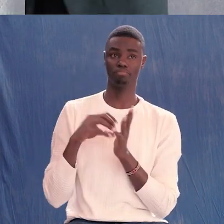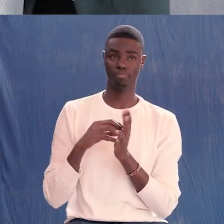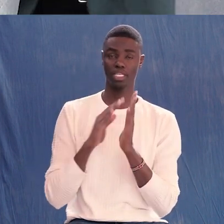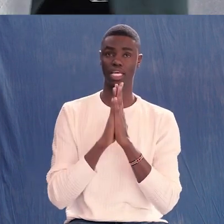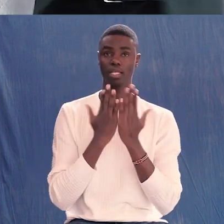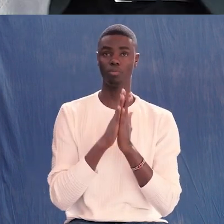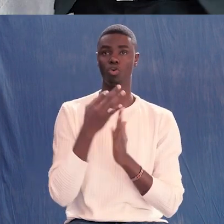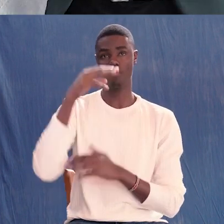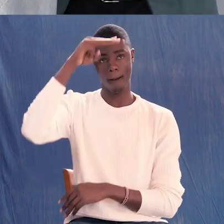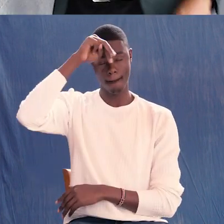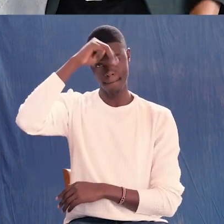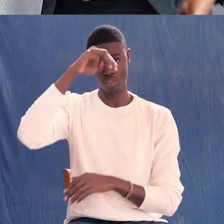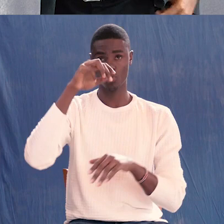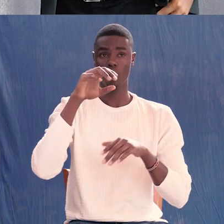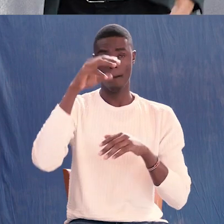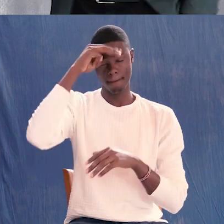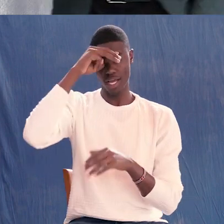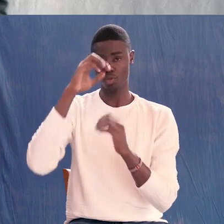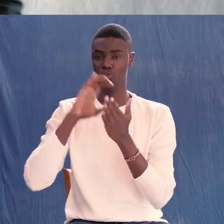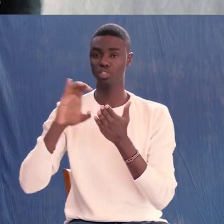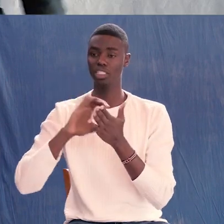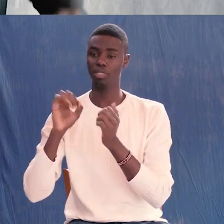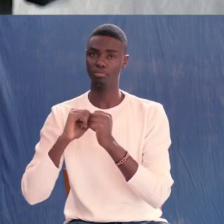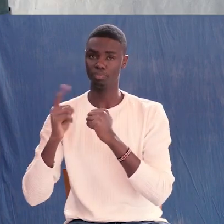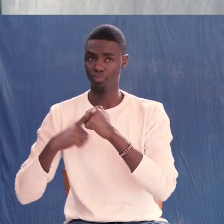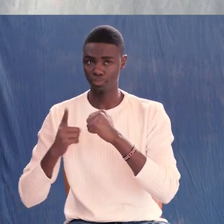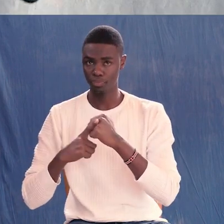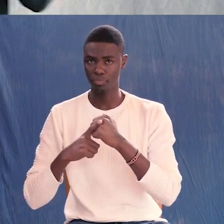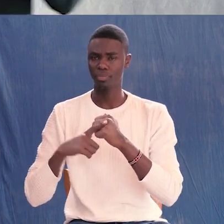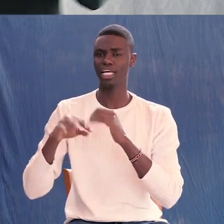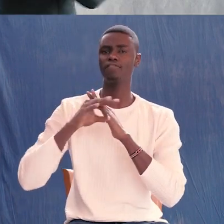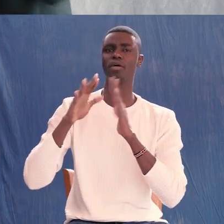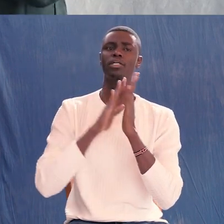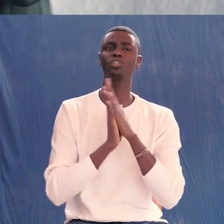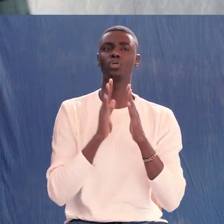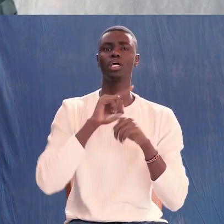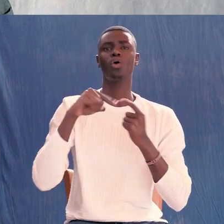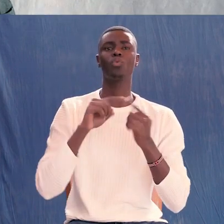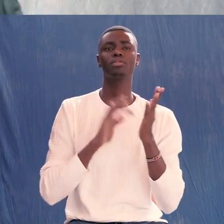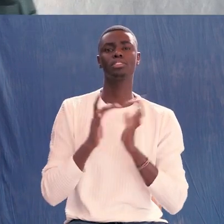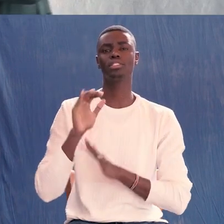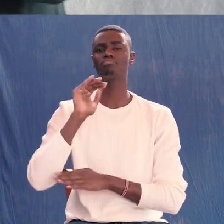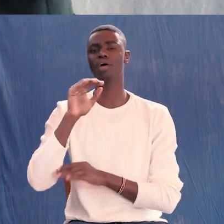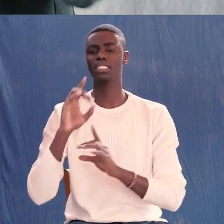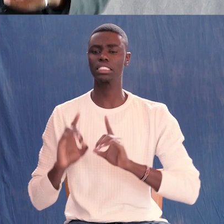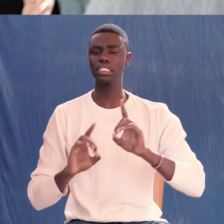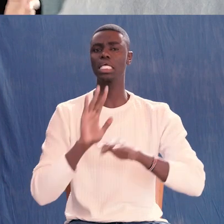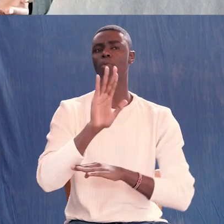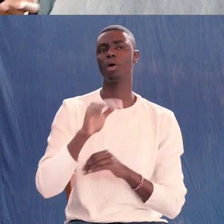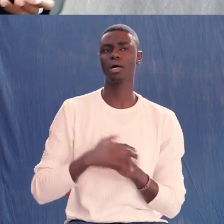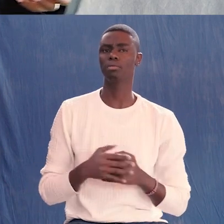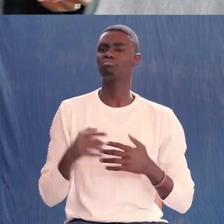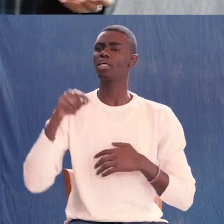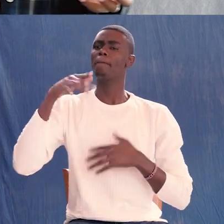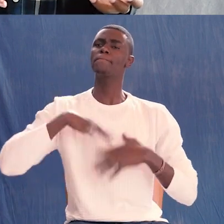the book of Matthew, you meet it in Matthew chapter 16, that famous story when Jesus asks his disciple, Who do people